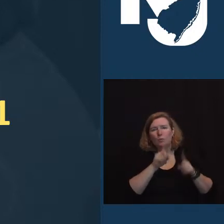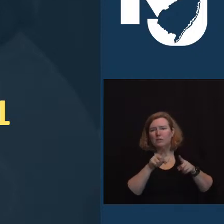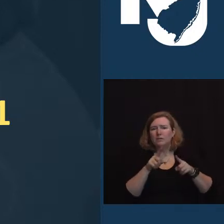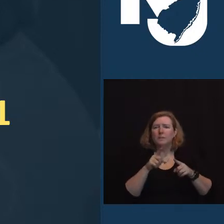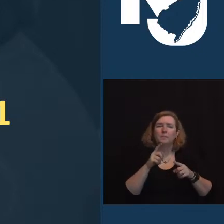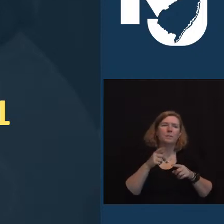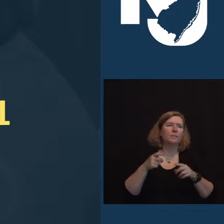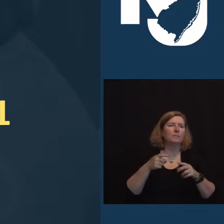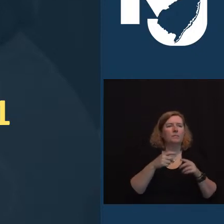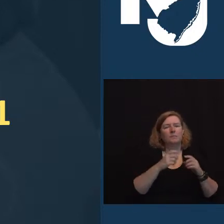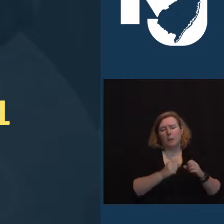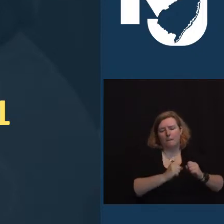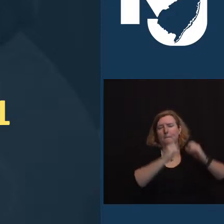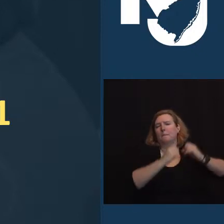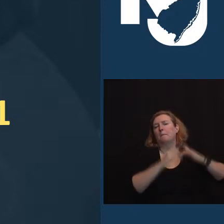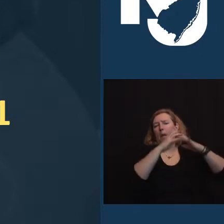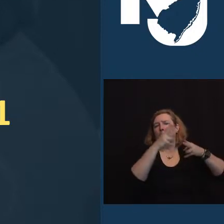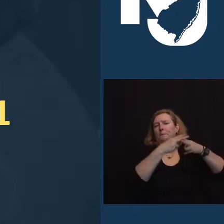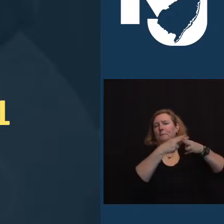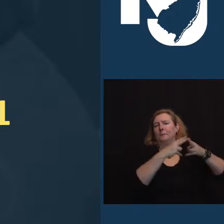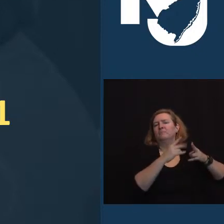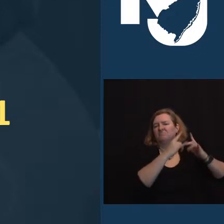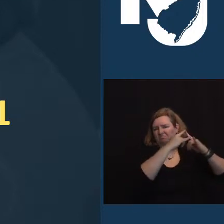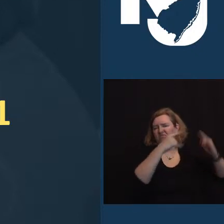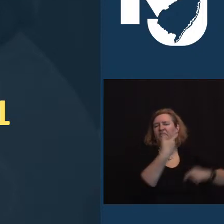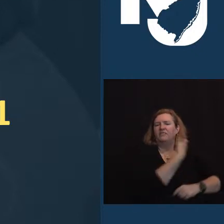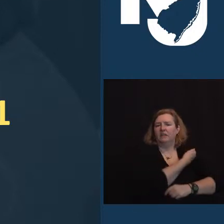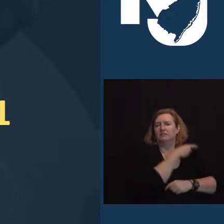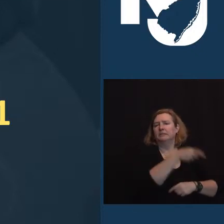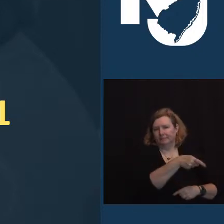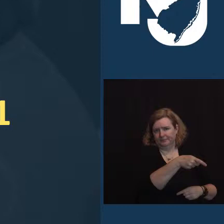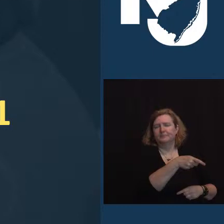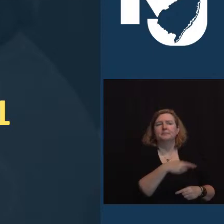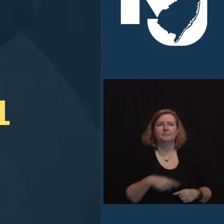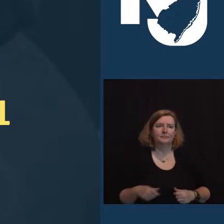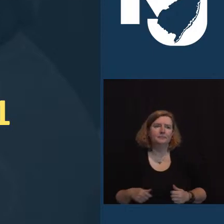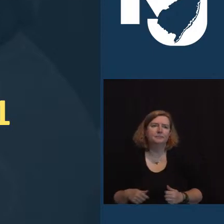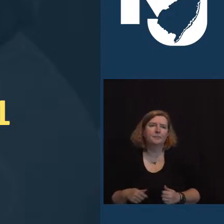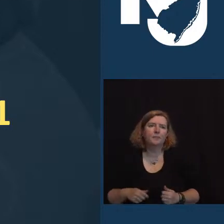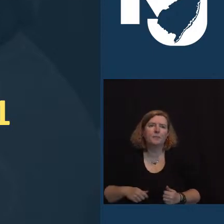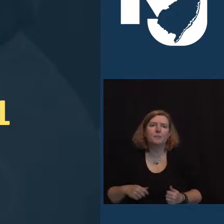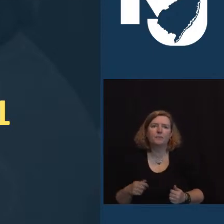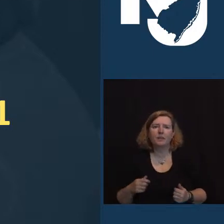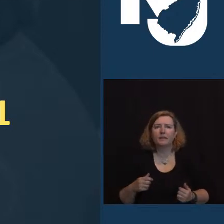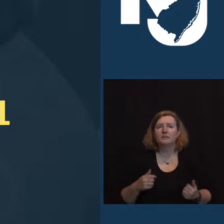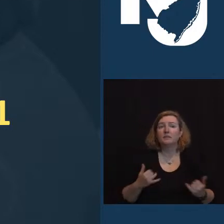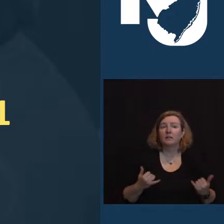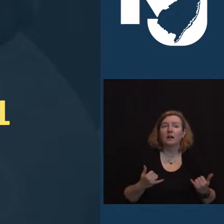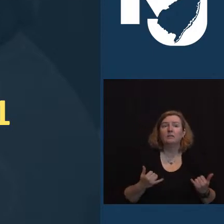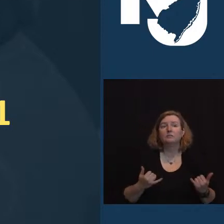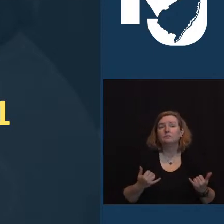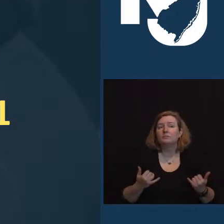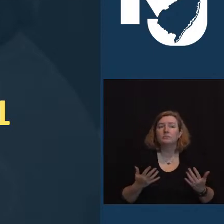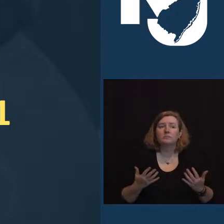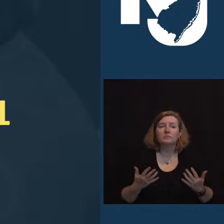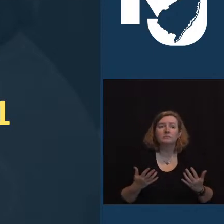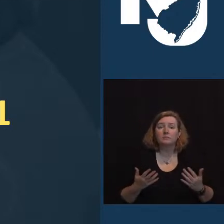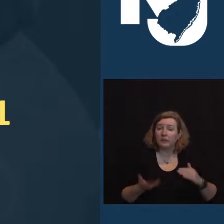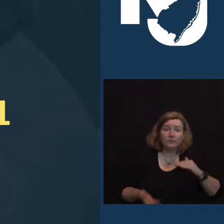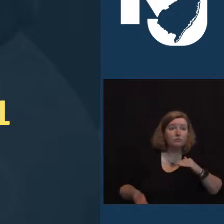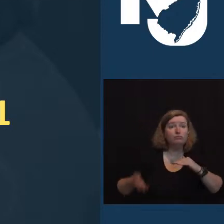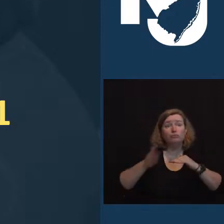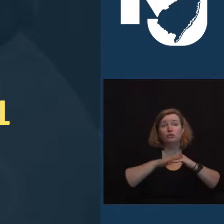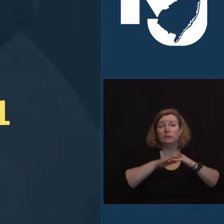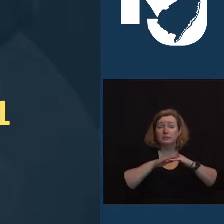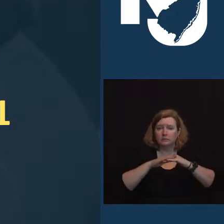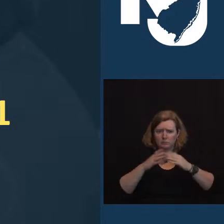held throughout the state in senior housing buildings. To supplement these efforts, the Department of Health, and Tina,